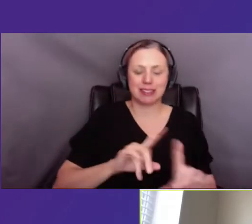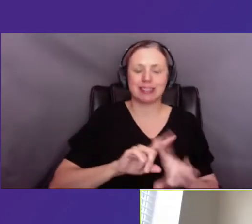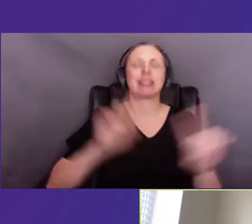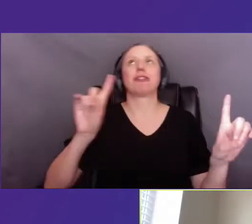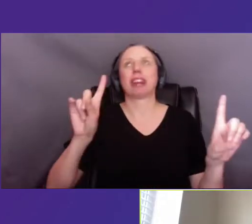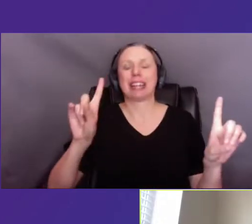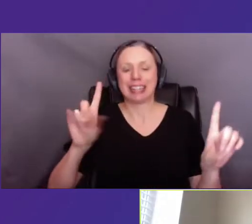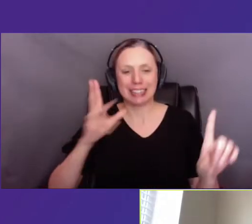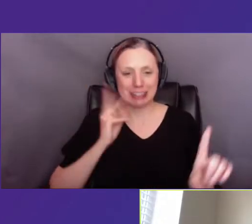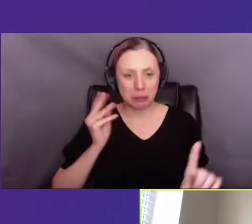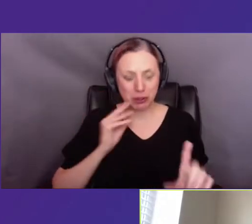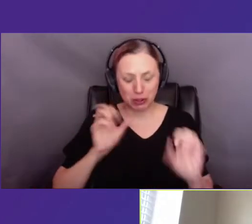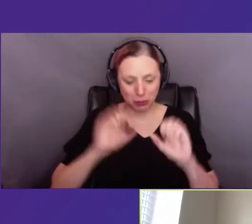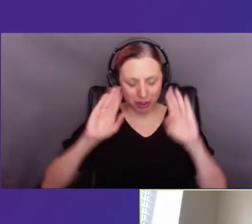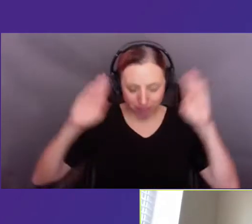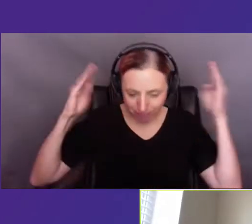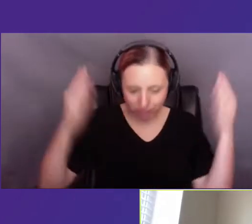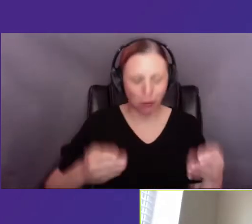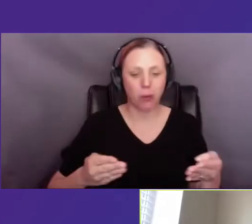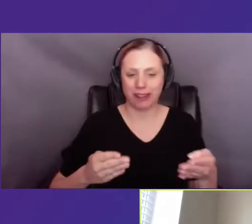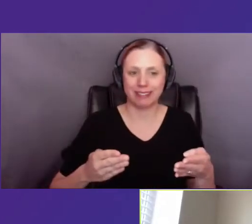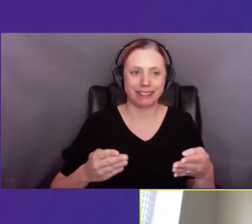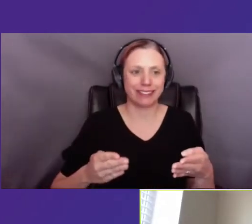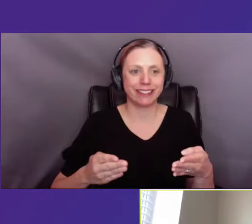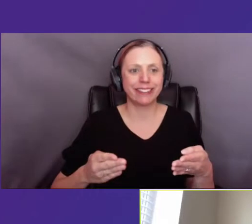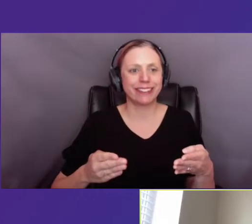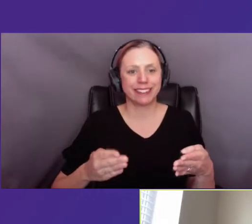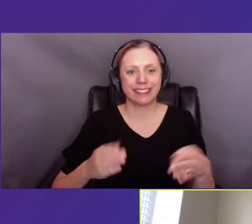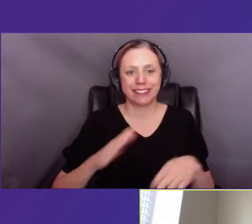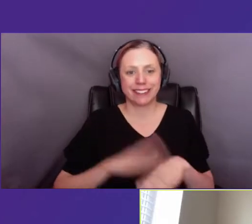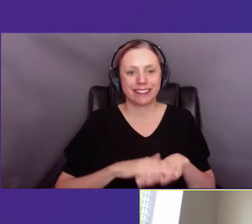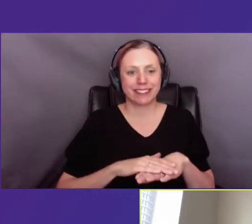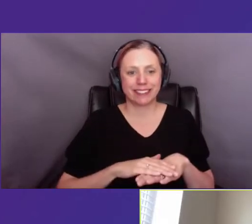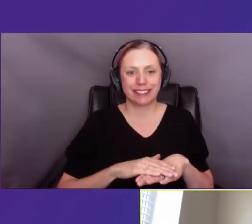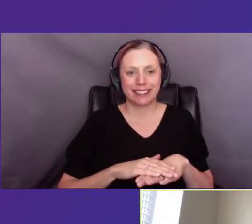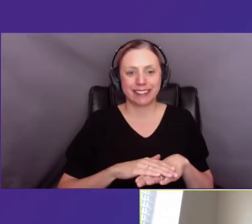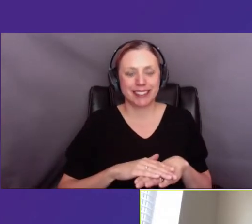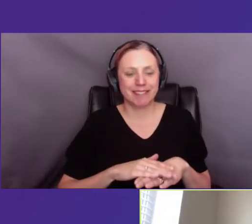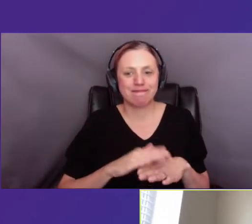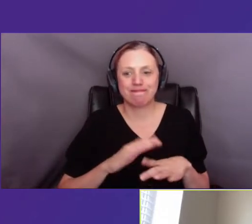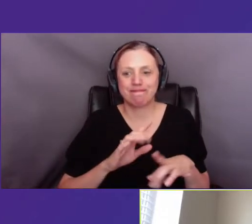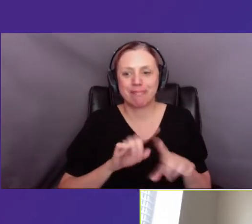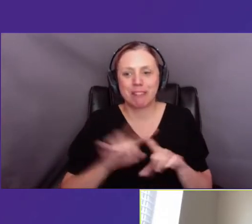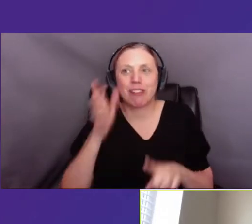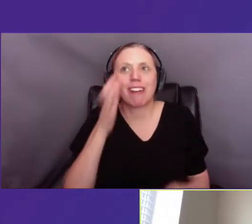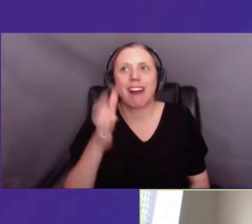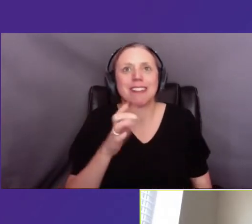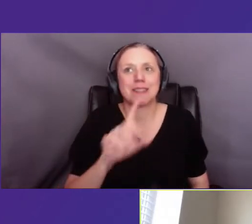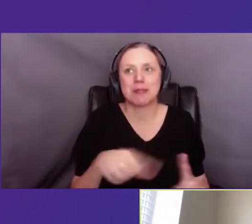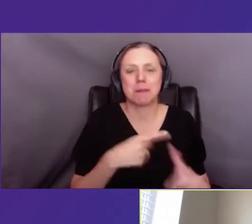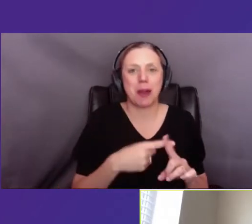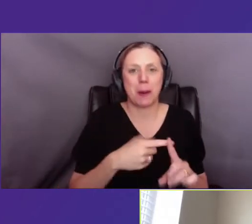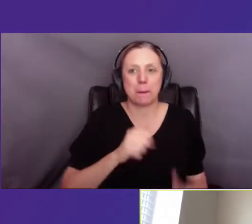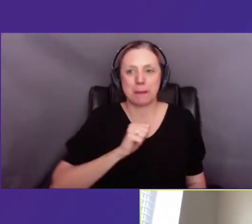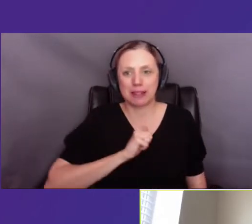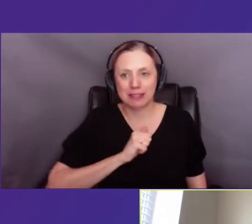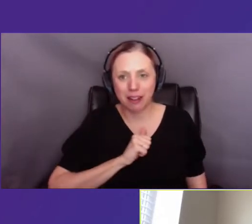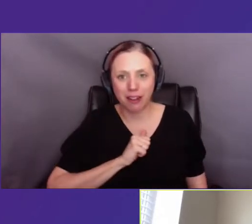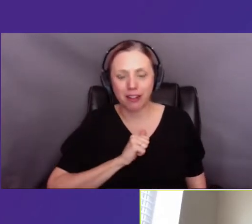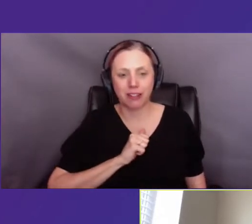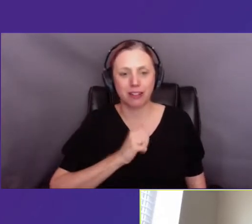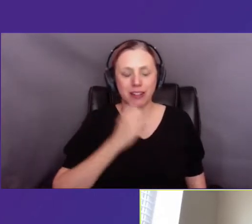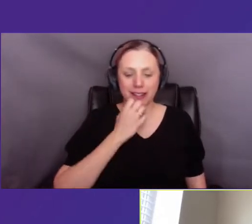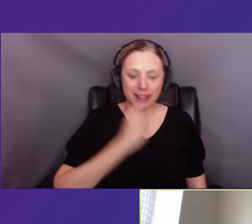in and zero in on, you know, these concepts of myself, my